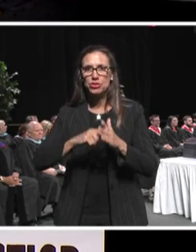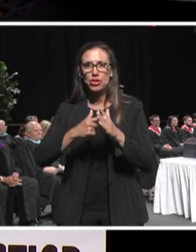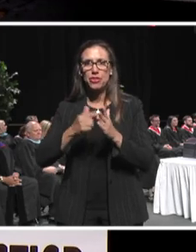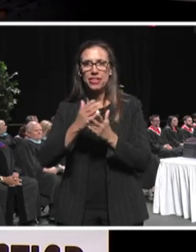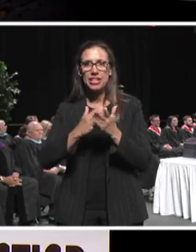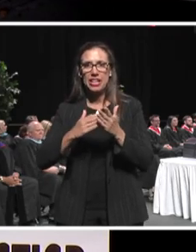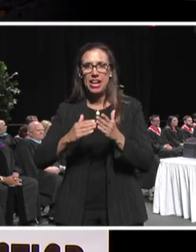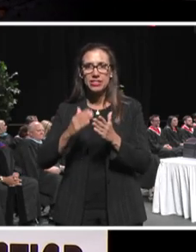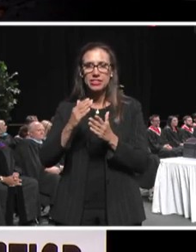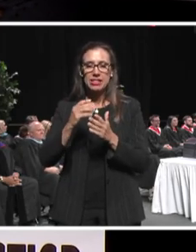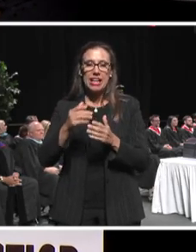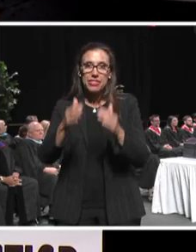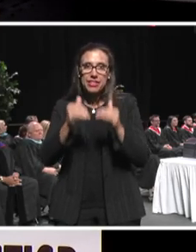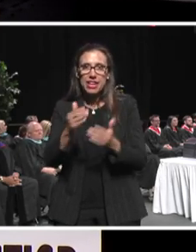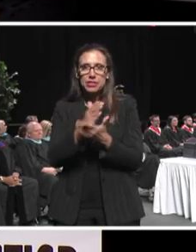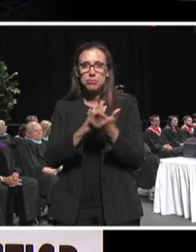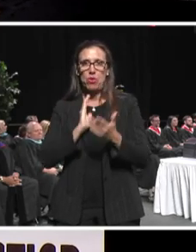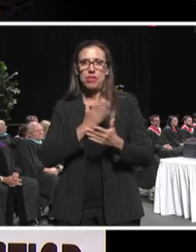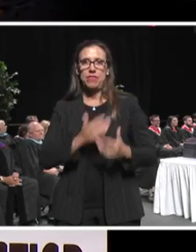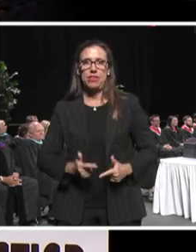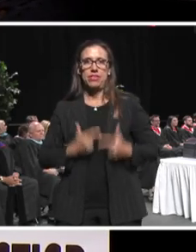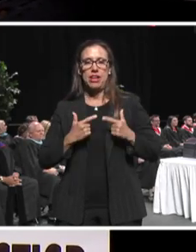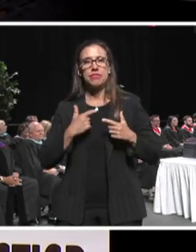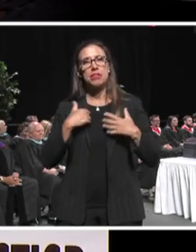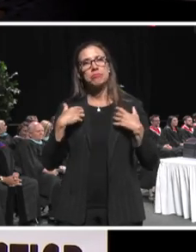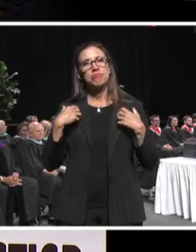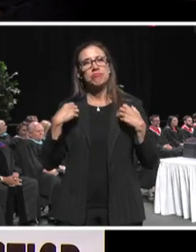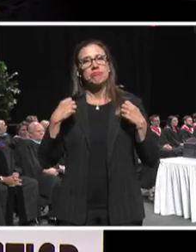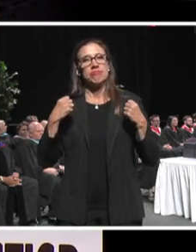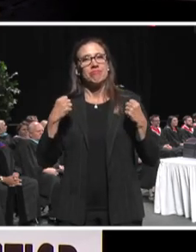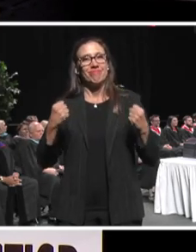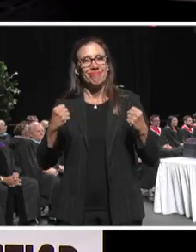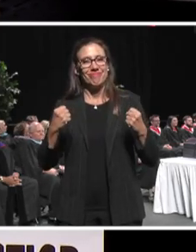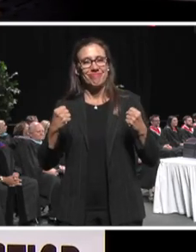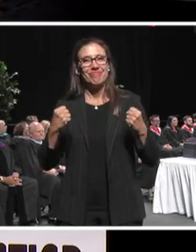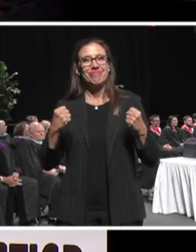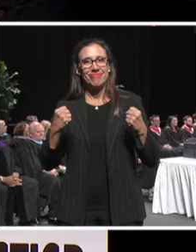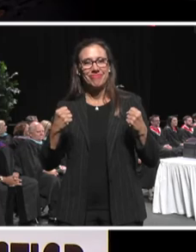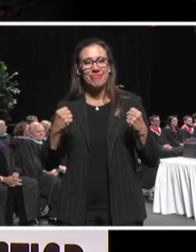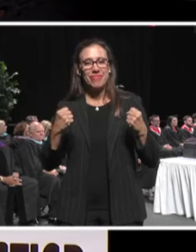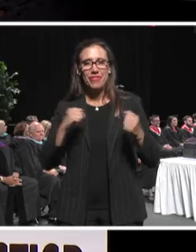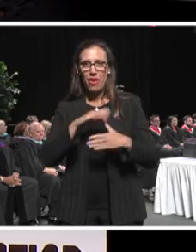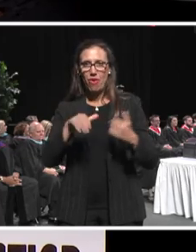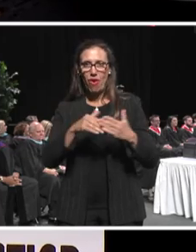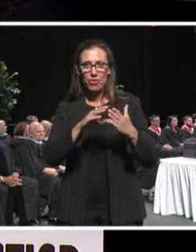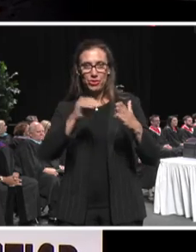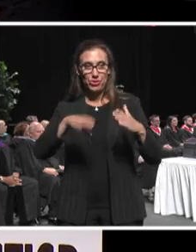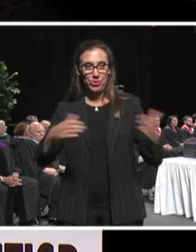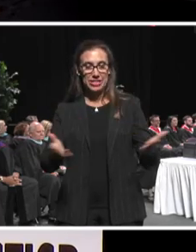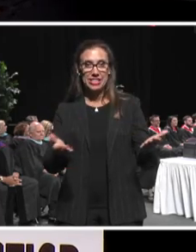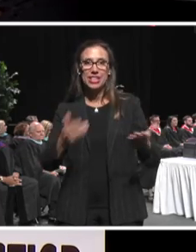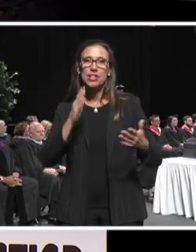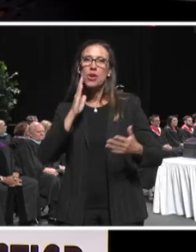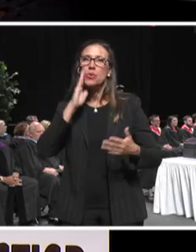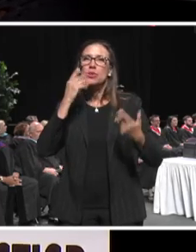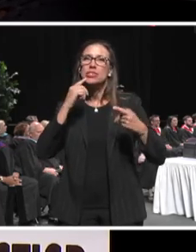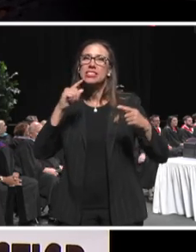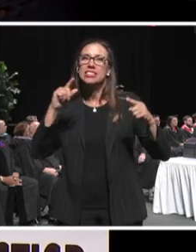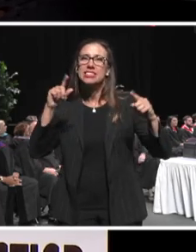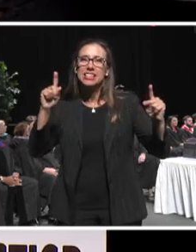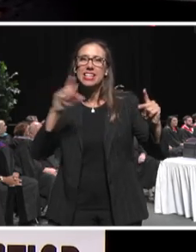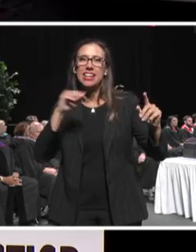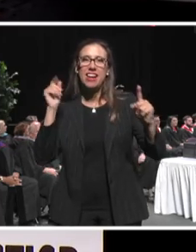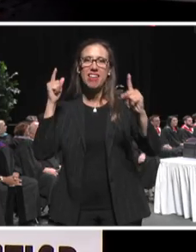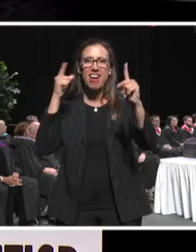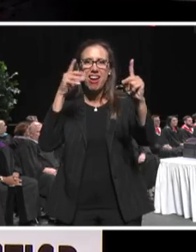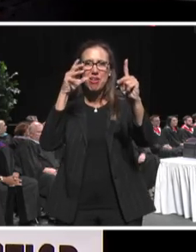of our lives, I am confident that the distinguished scholars here will succeed and reach their